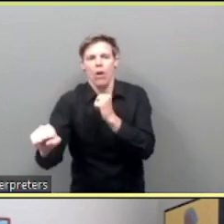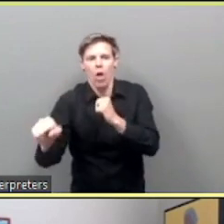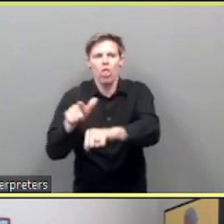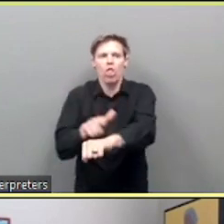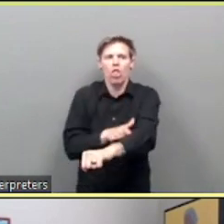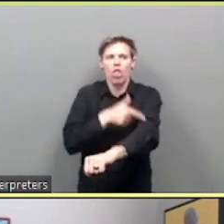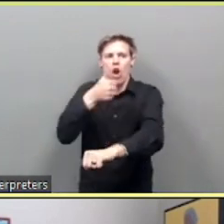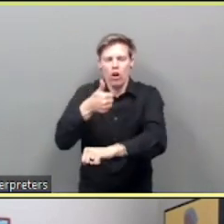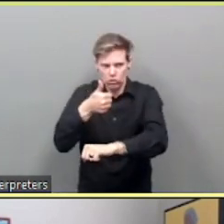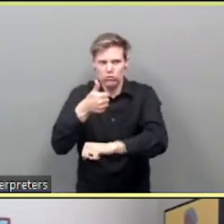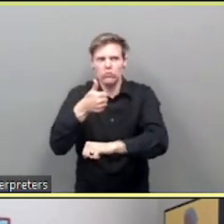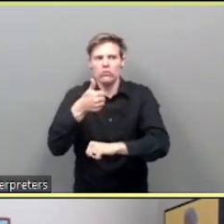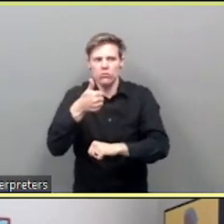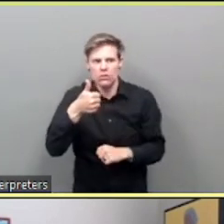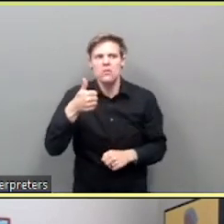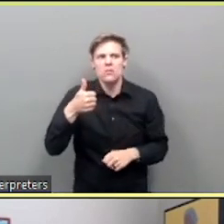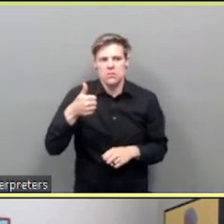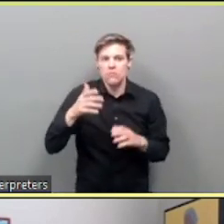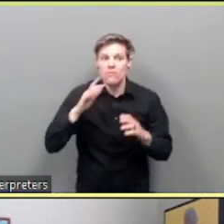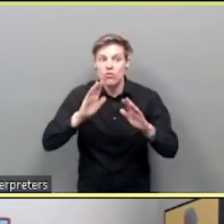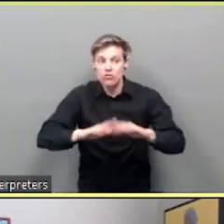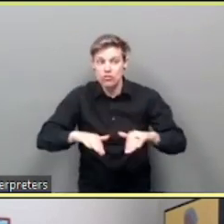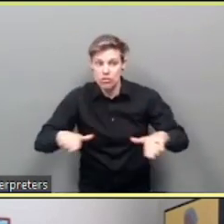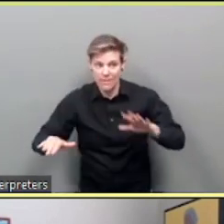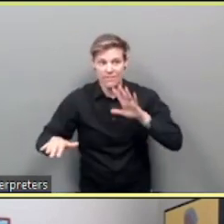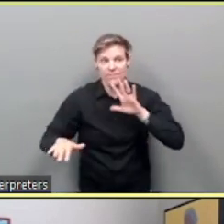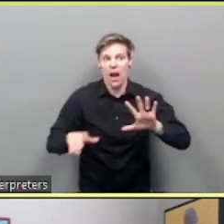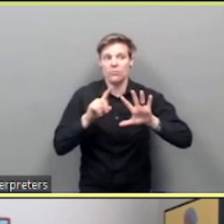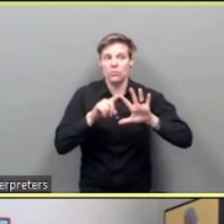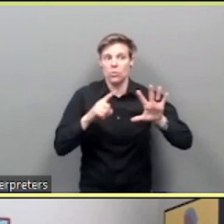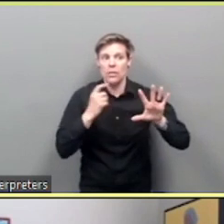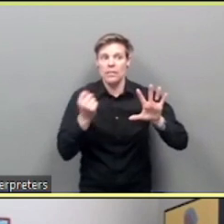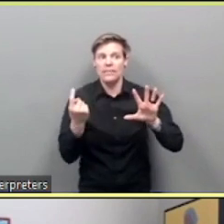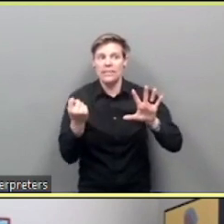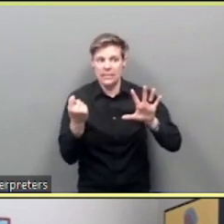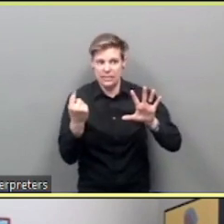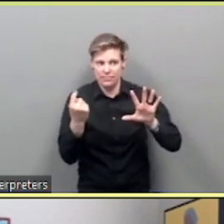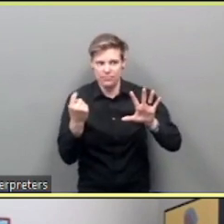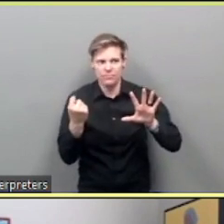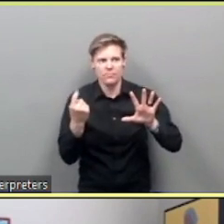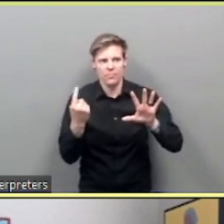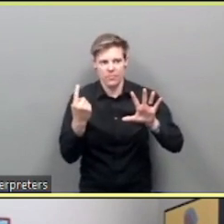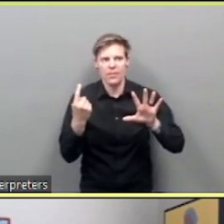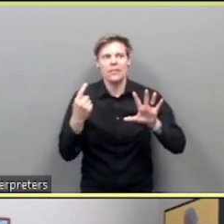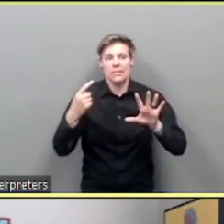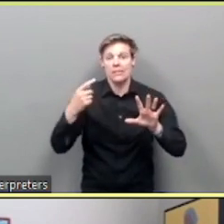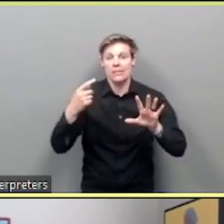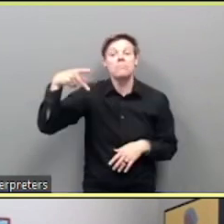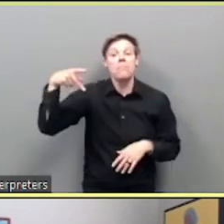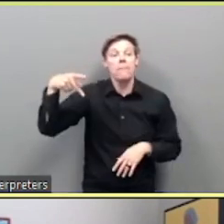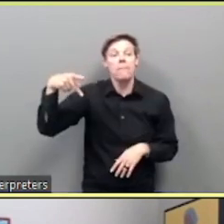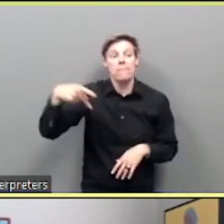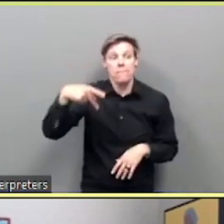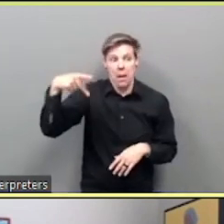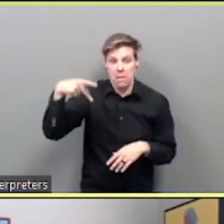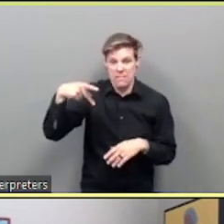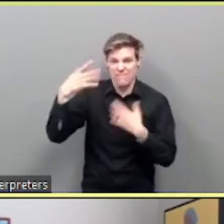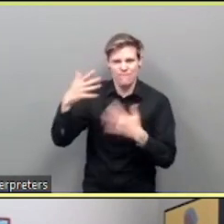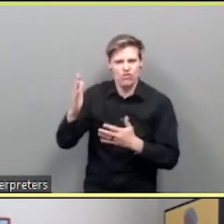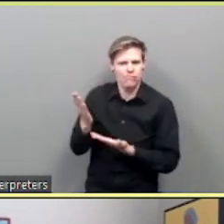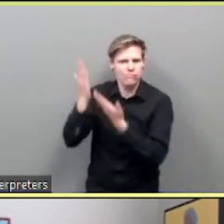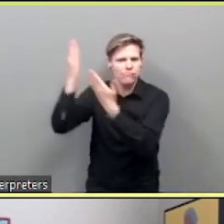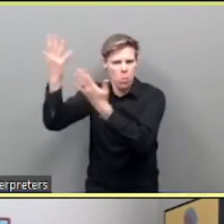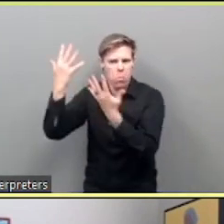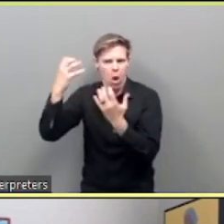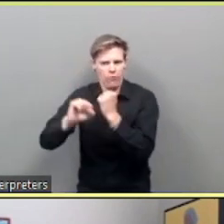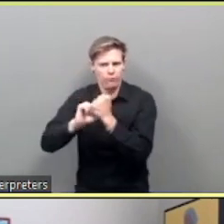Pfizer for children ages 5 to 11. Pfizer already submitted their EUA for this vaccine for kids. So we're